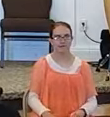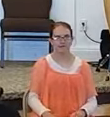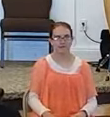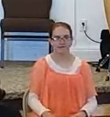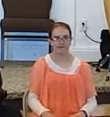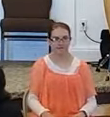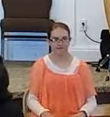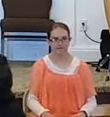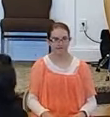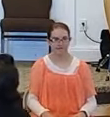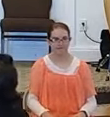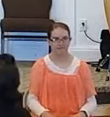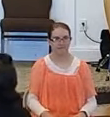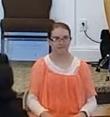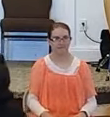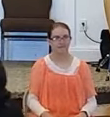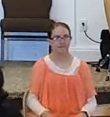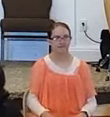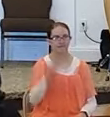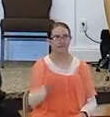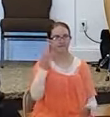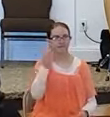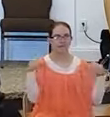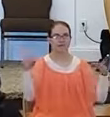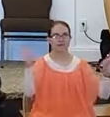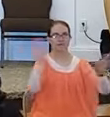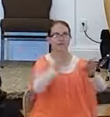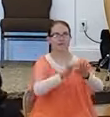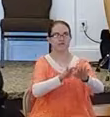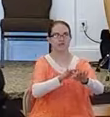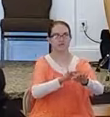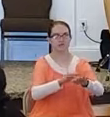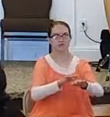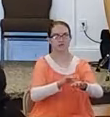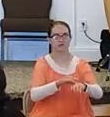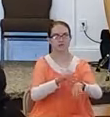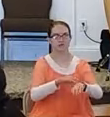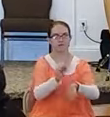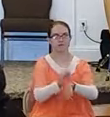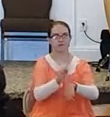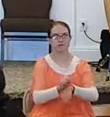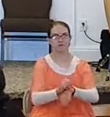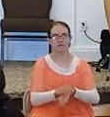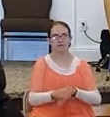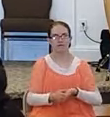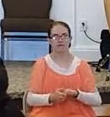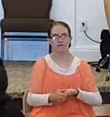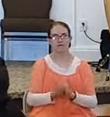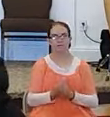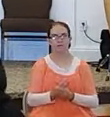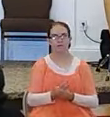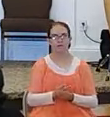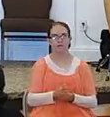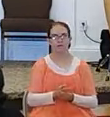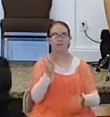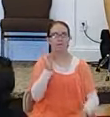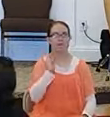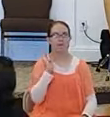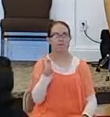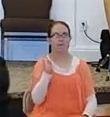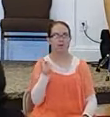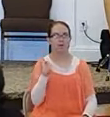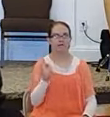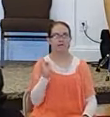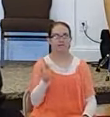Hallelujah. Because you see, the angels that touch the pool work for me. I'm their boss.